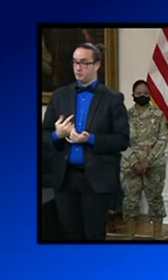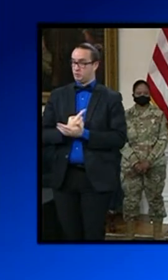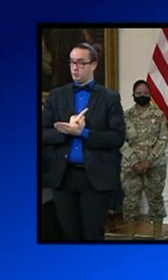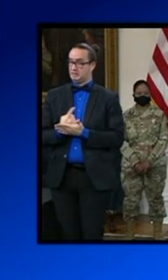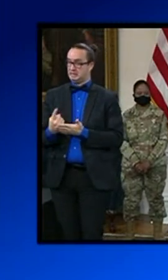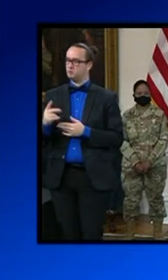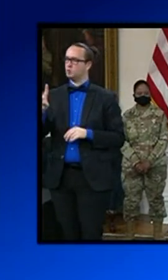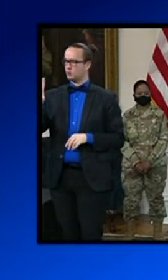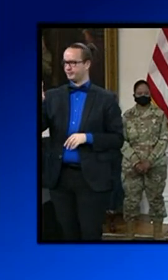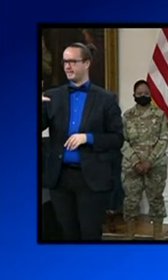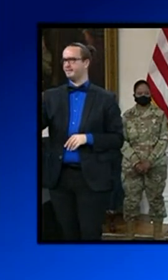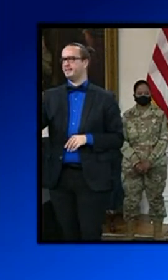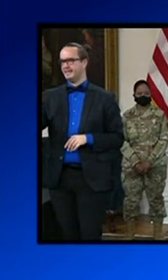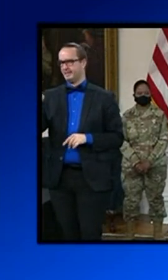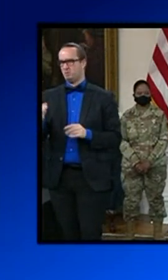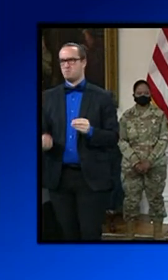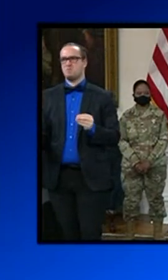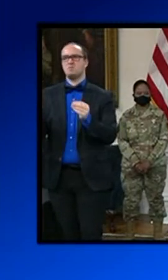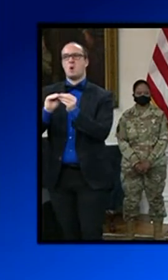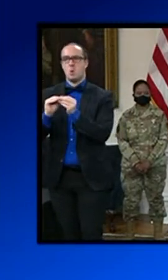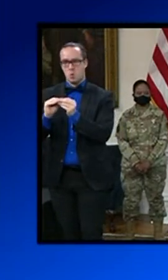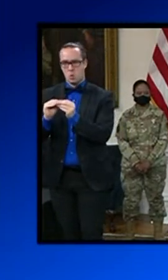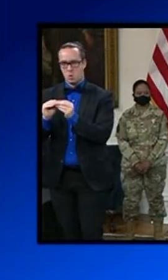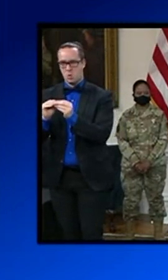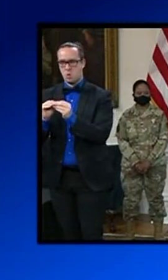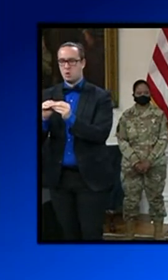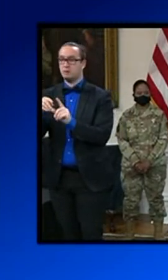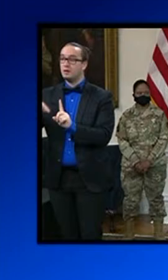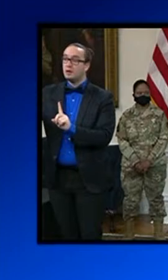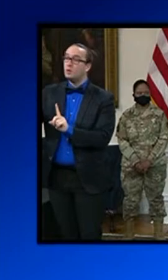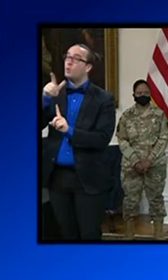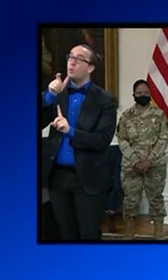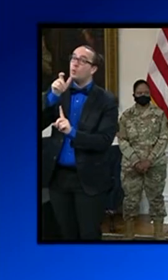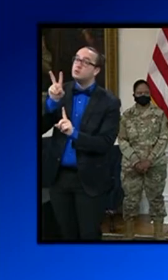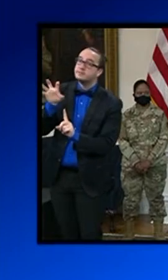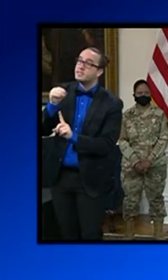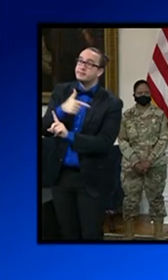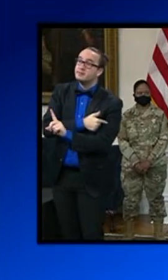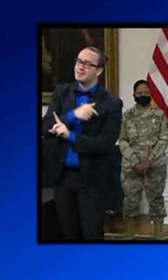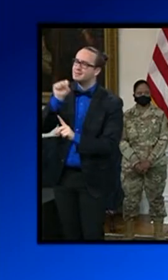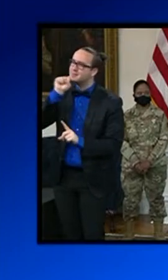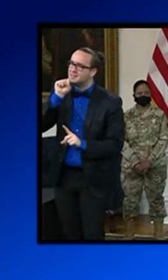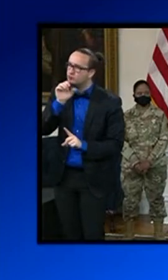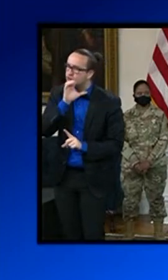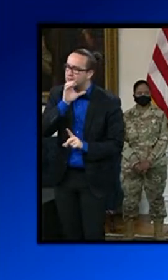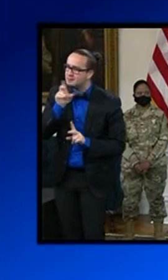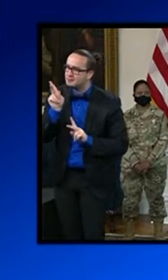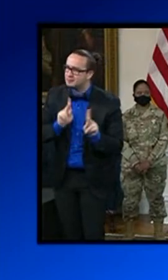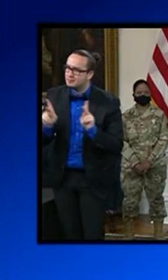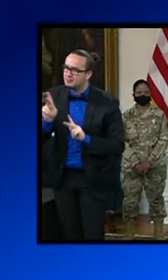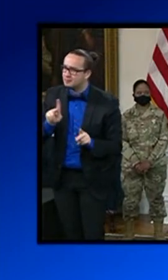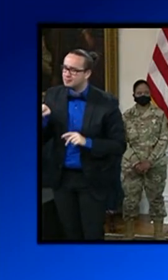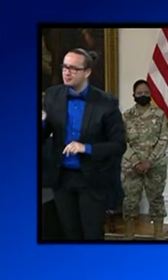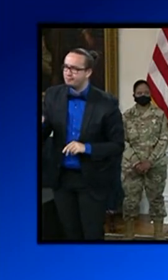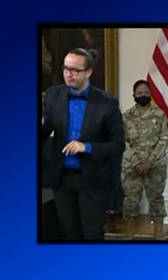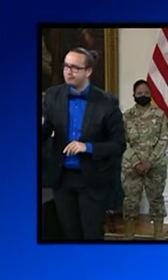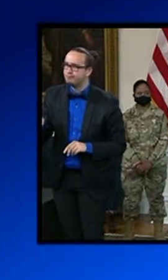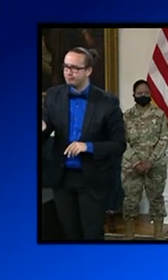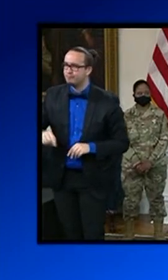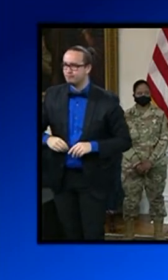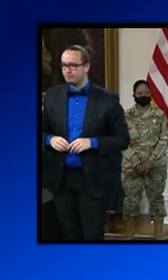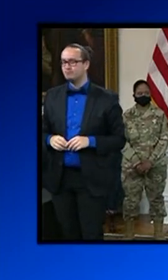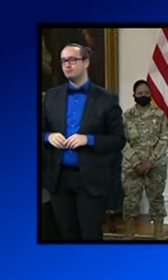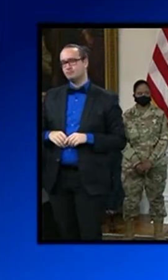community. So going forward, you know, these houses of worship, as we all know, are places